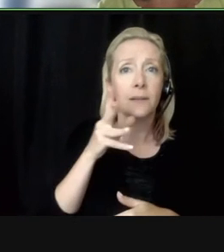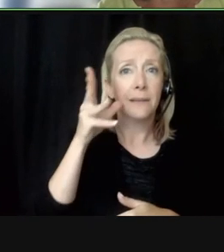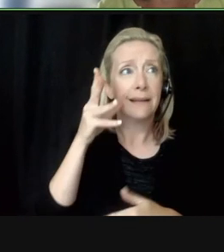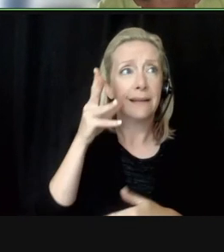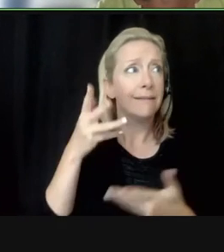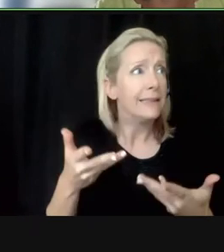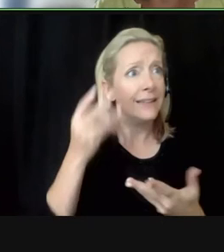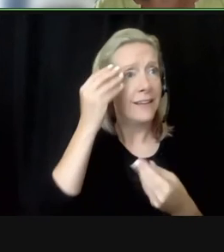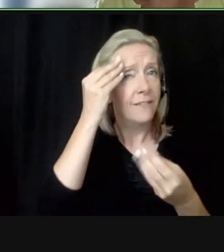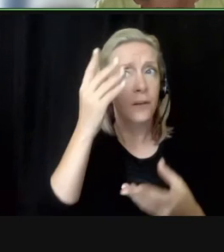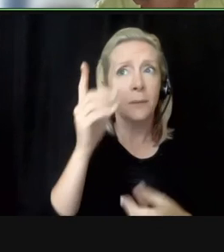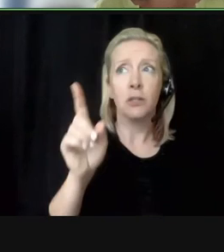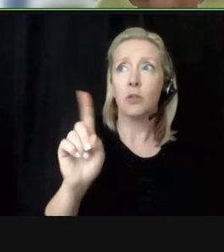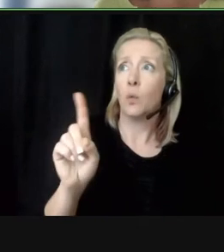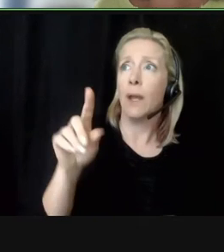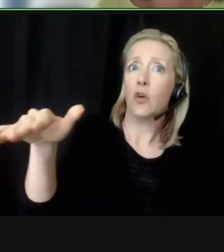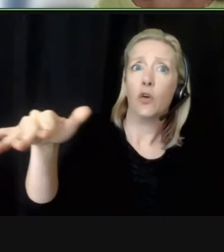support me.